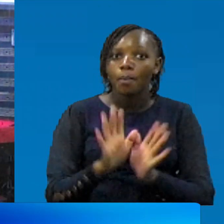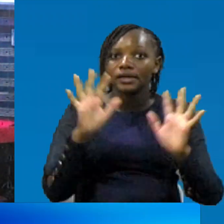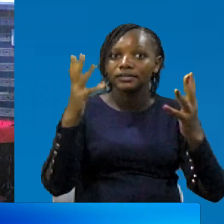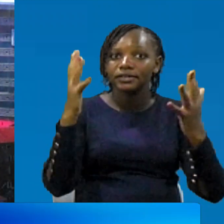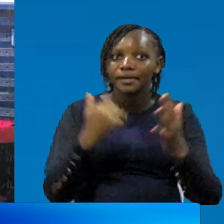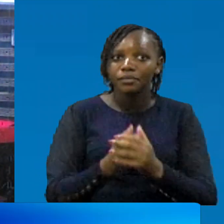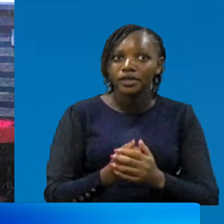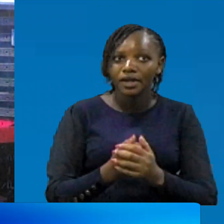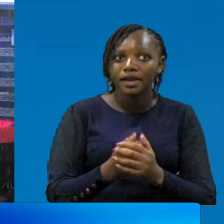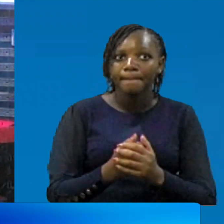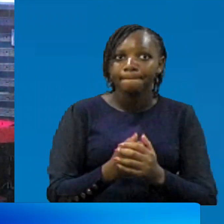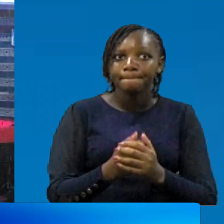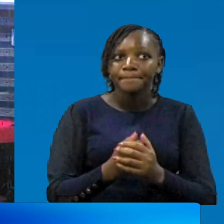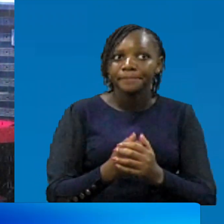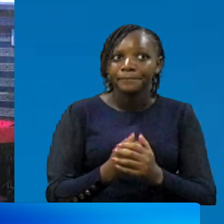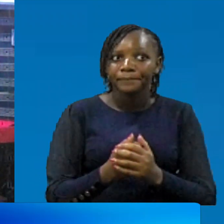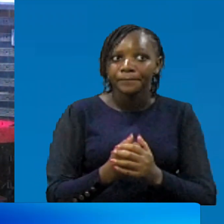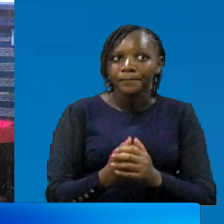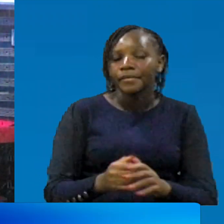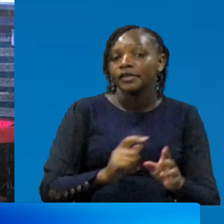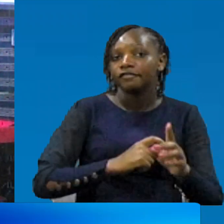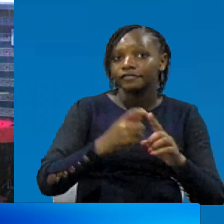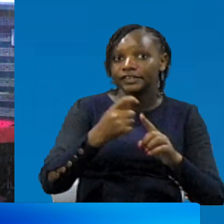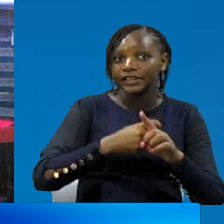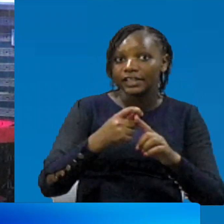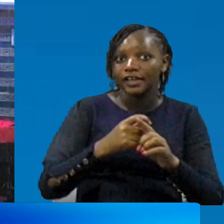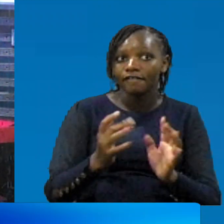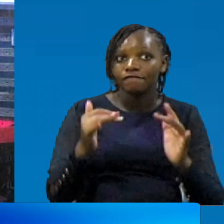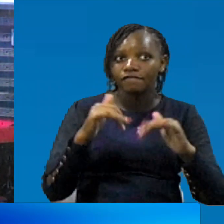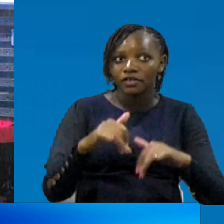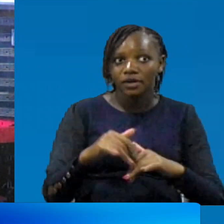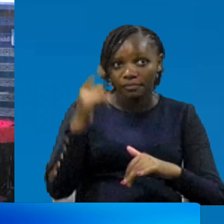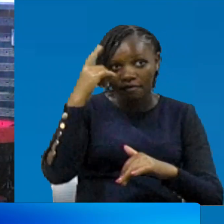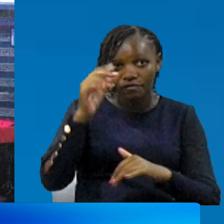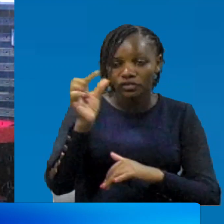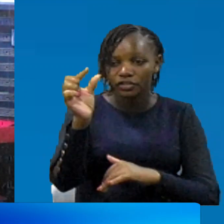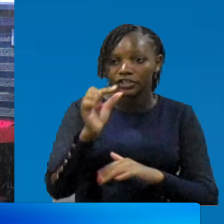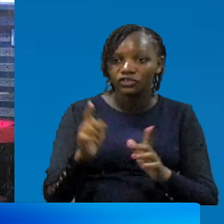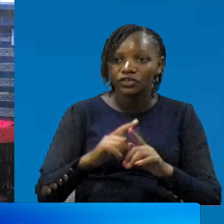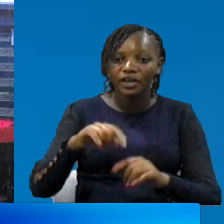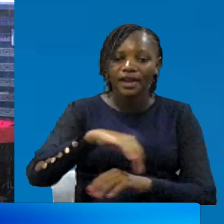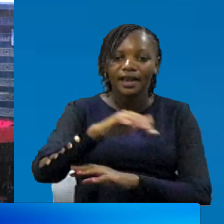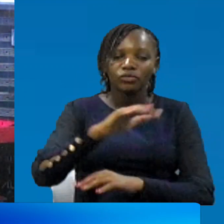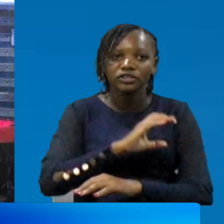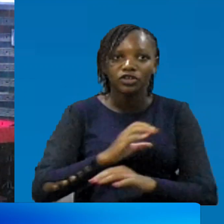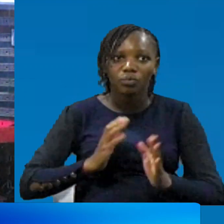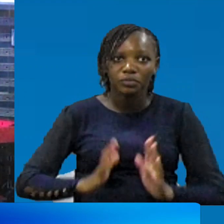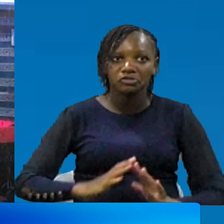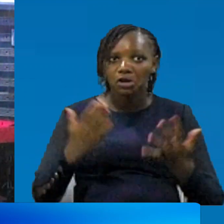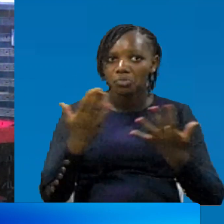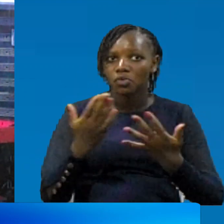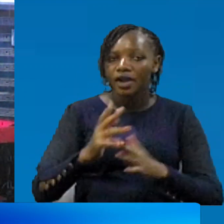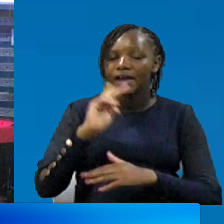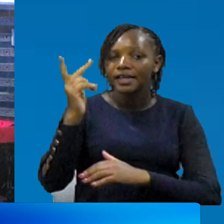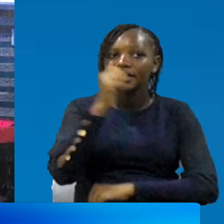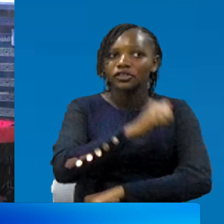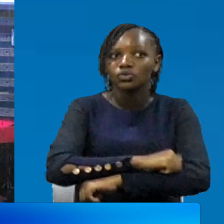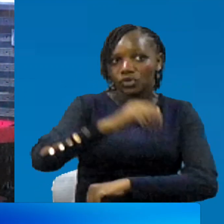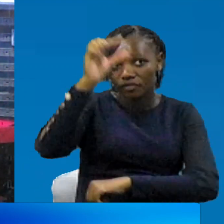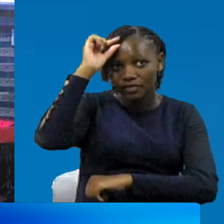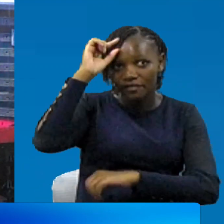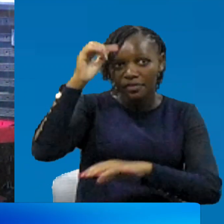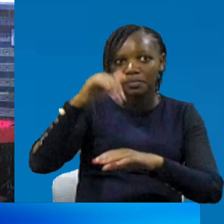of the Reorientation Training Forum for Regional and County Commissioners at the Kenya School of Government in